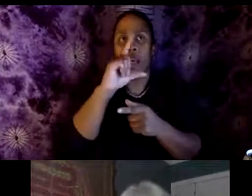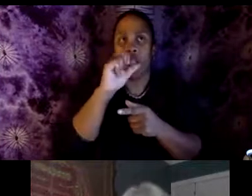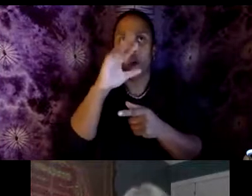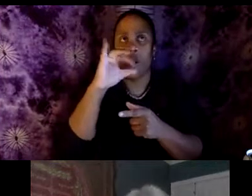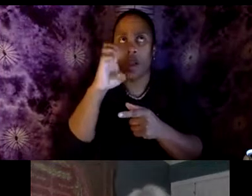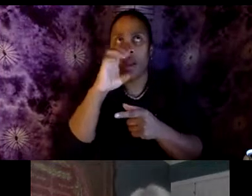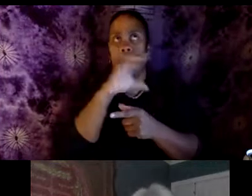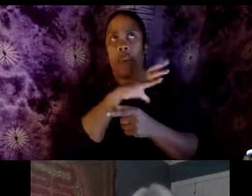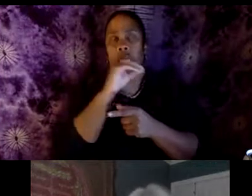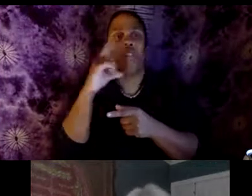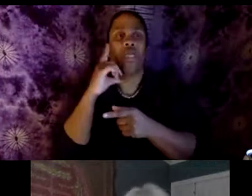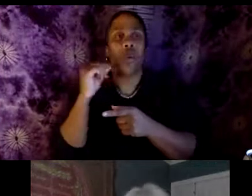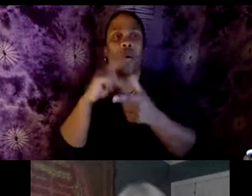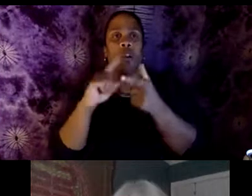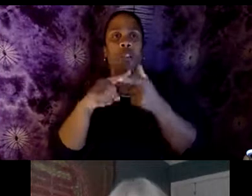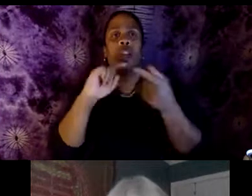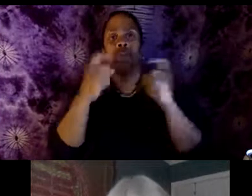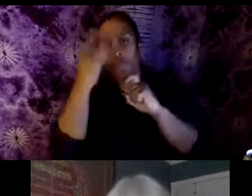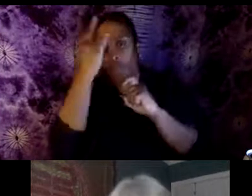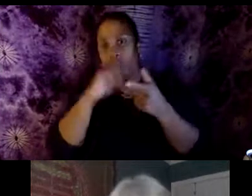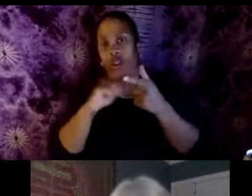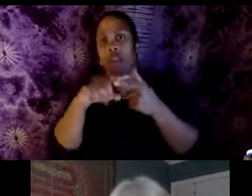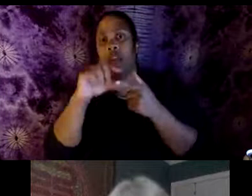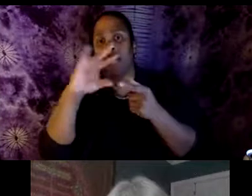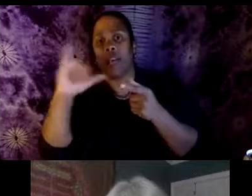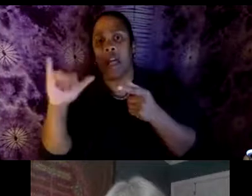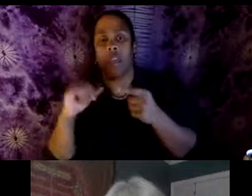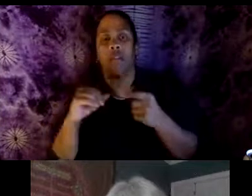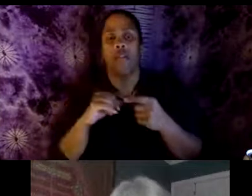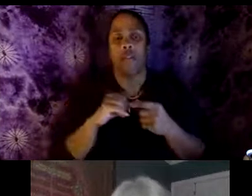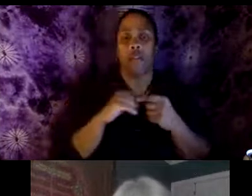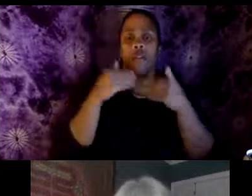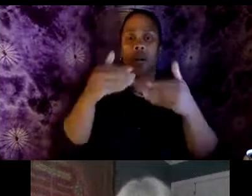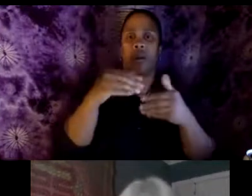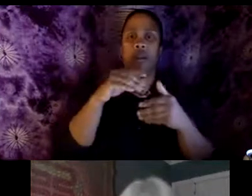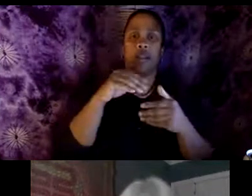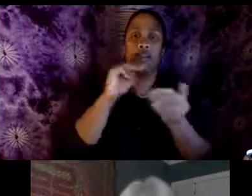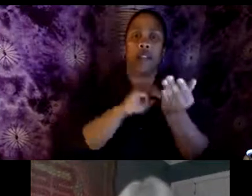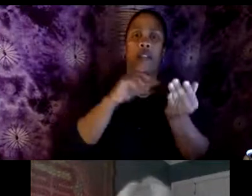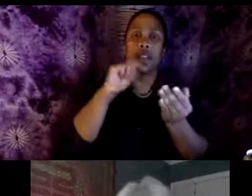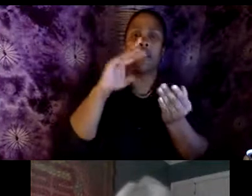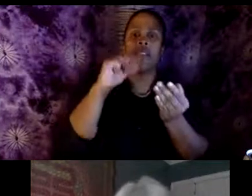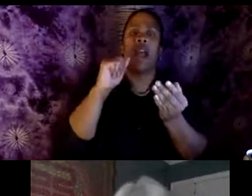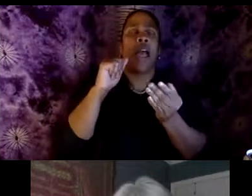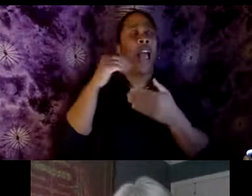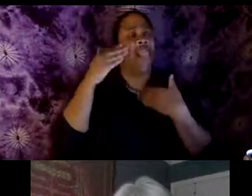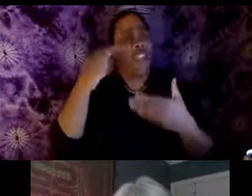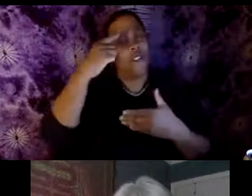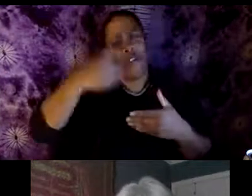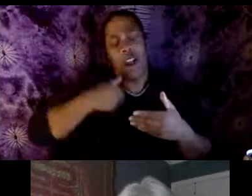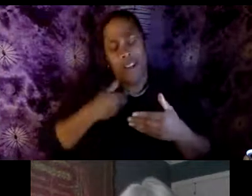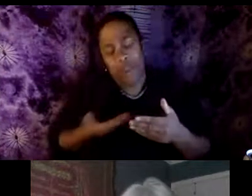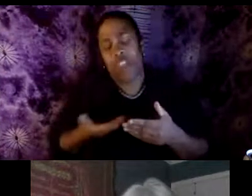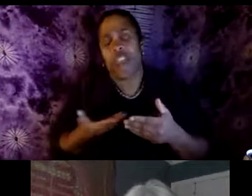then Thorne, and then Shiftwitch, and then Sally. Okay, go ahead, Dr. Tina. All right. Well, thank you so much for having me here. It was absolutely